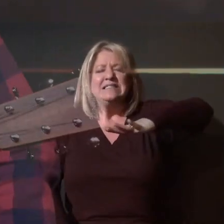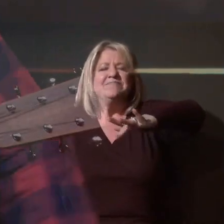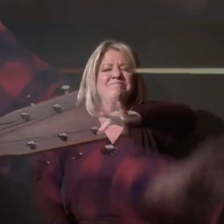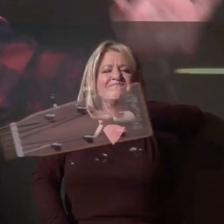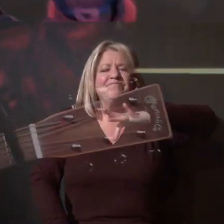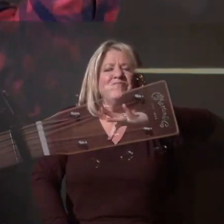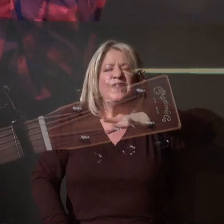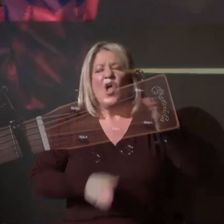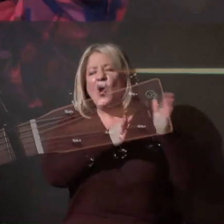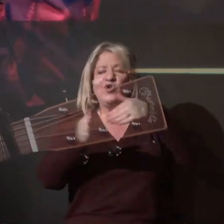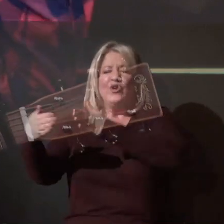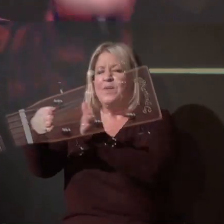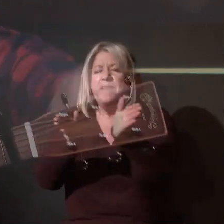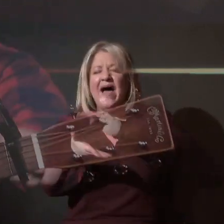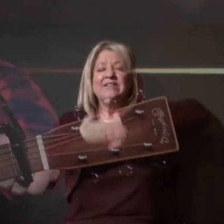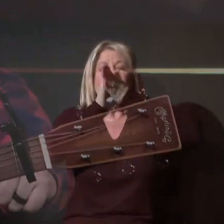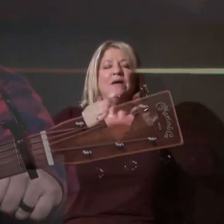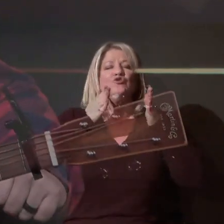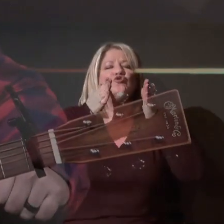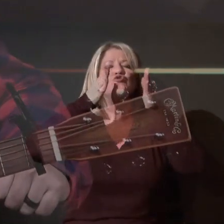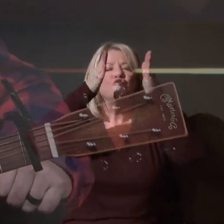making every crooked path straight in our lives.